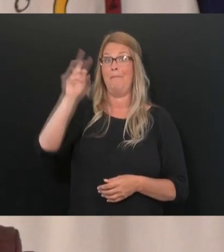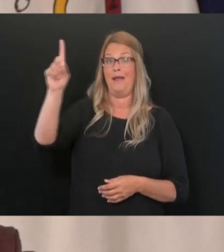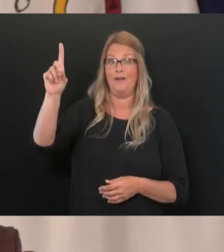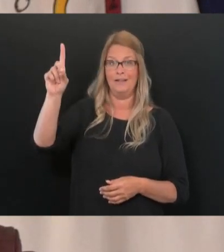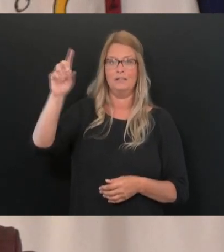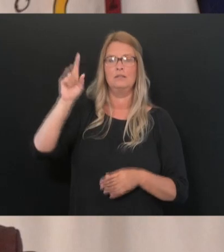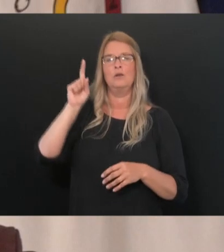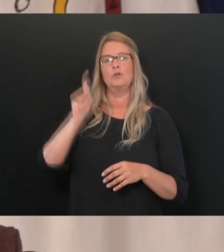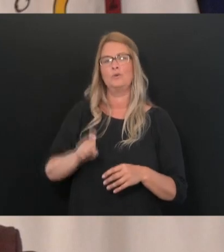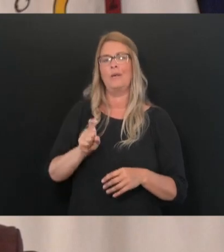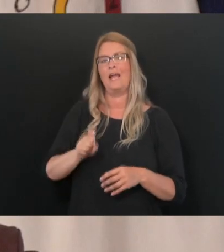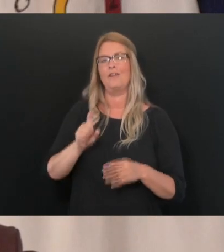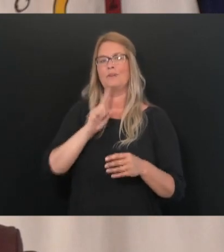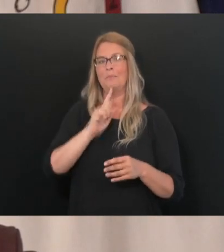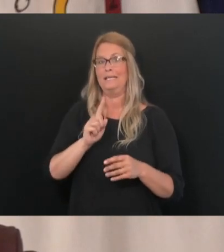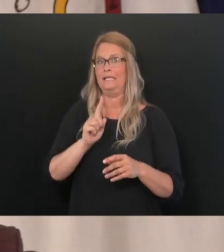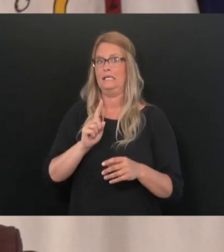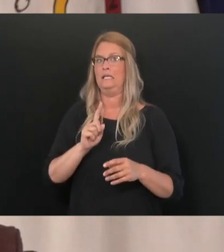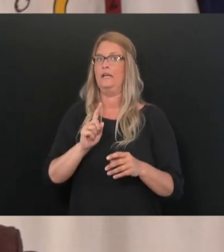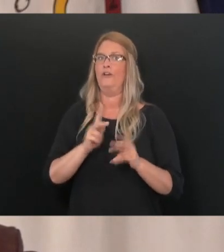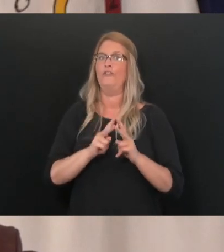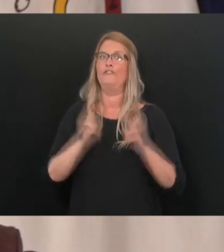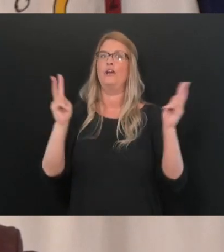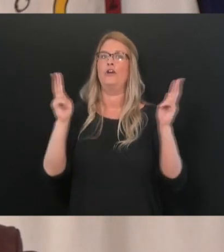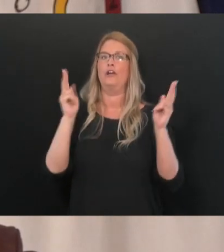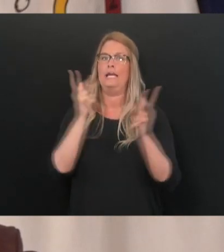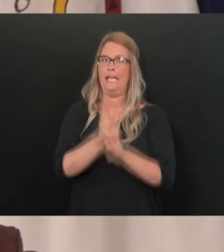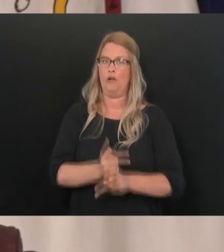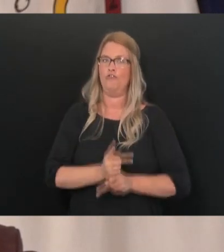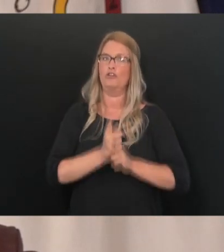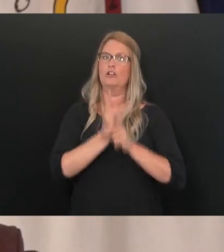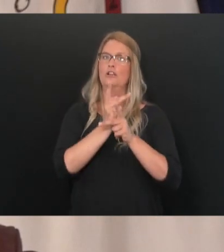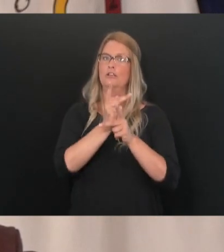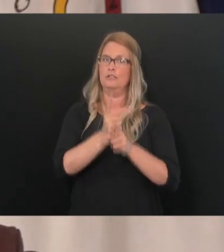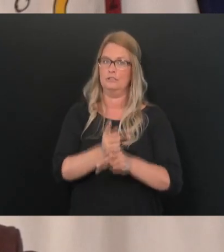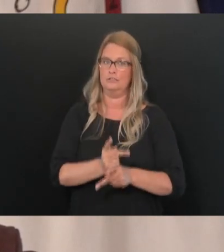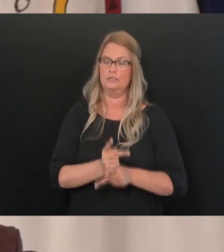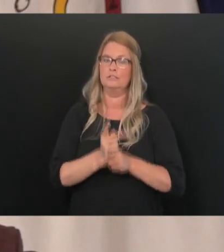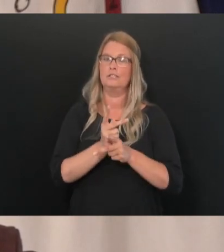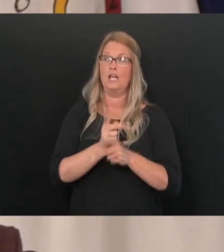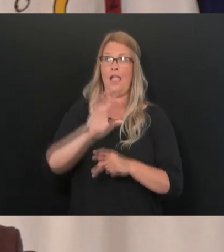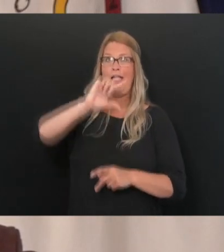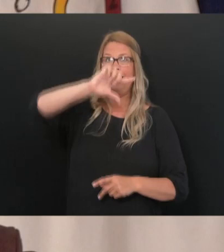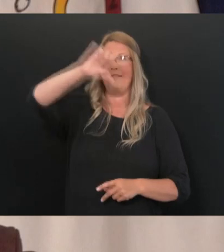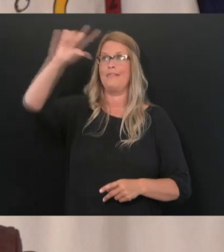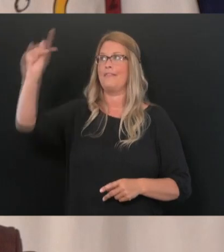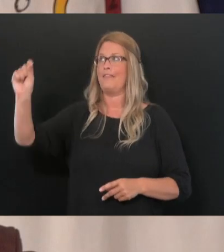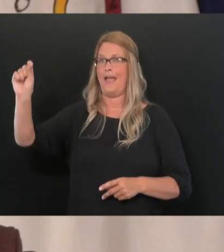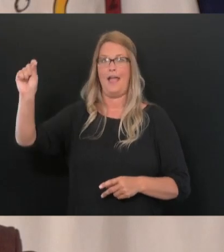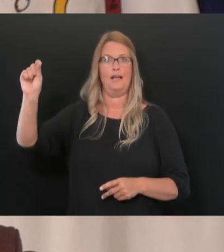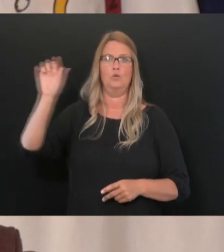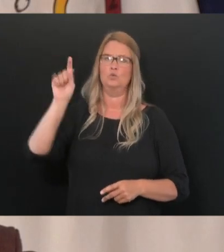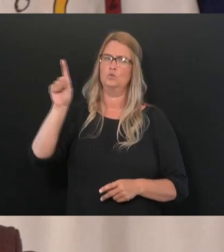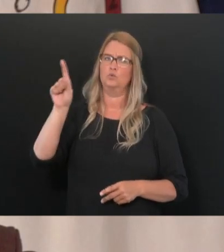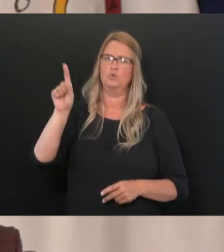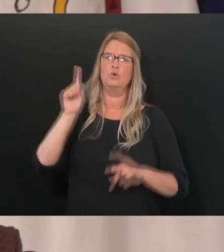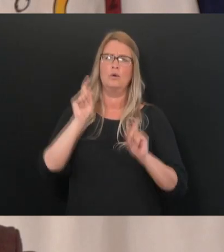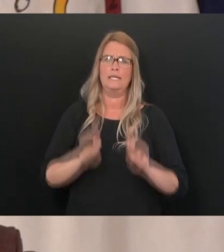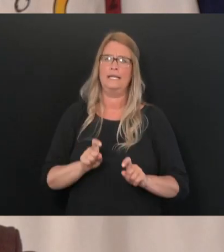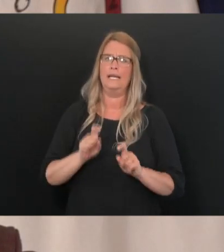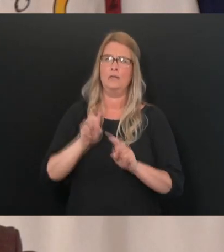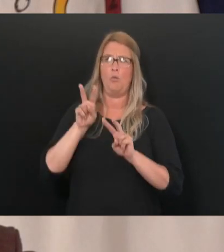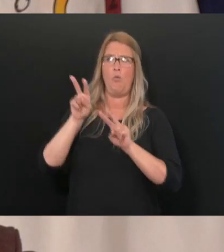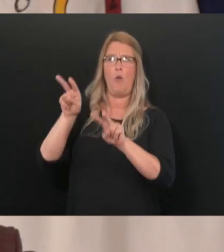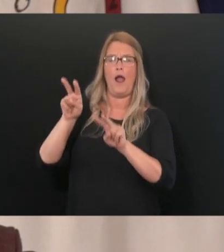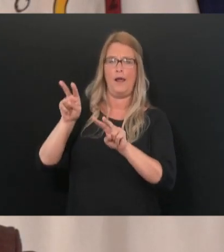have got to be super, super careful there. Of all places, that is a place we're really dialed into